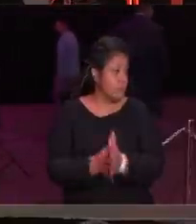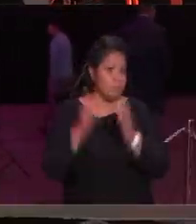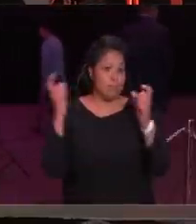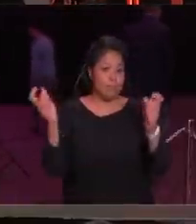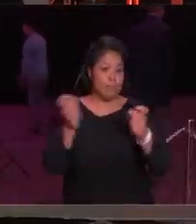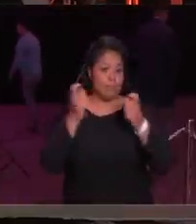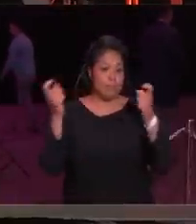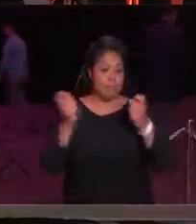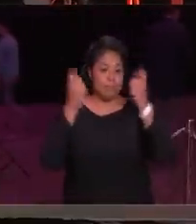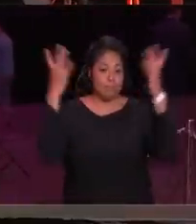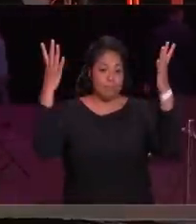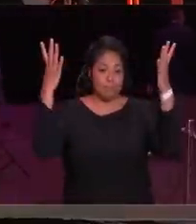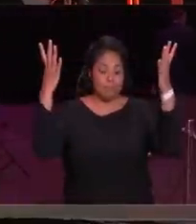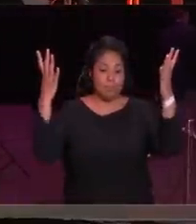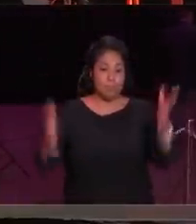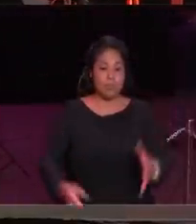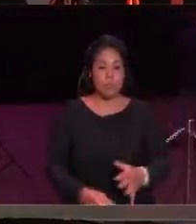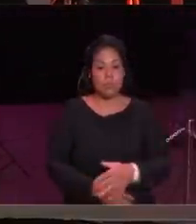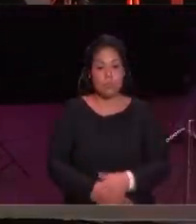Hallelujah.